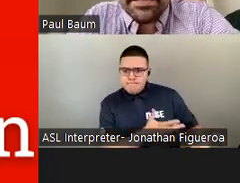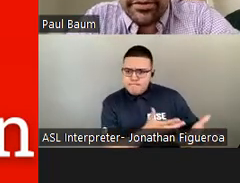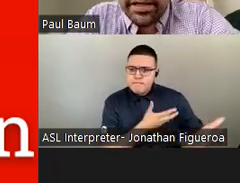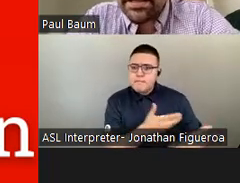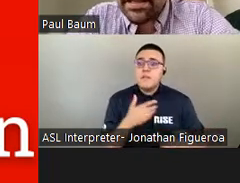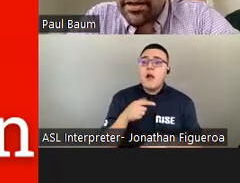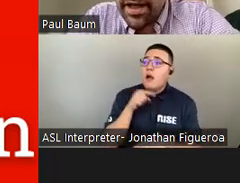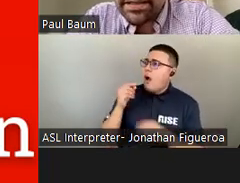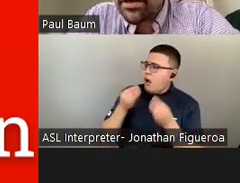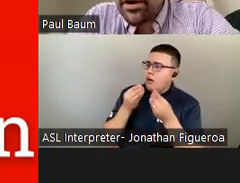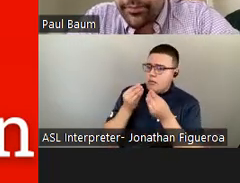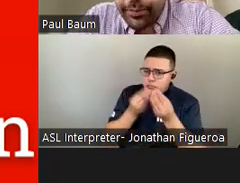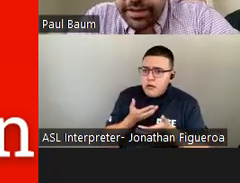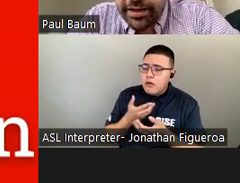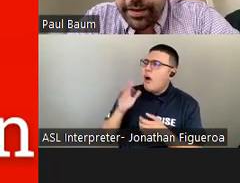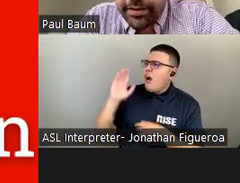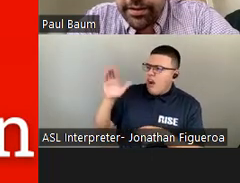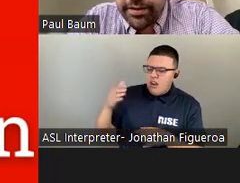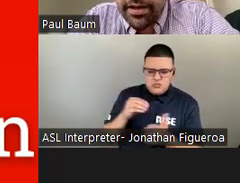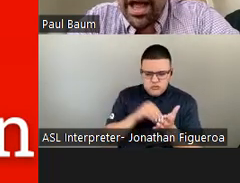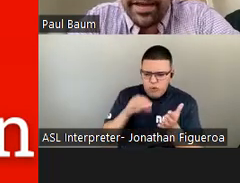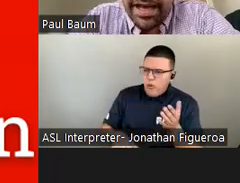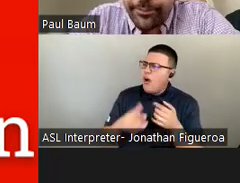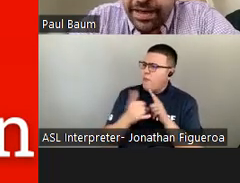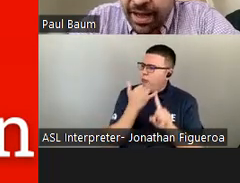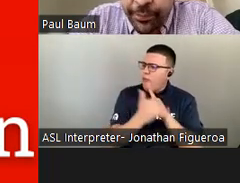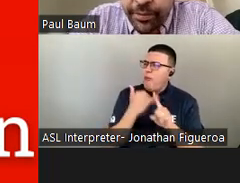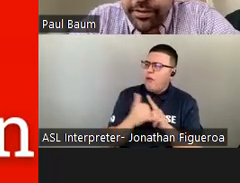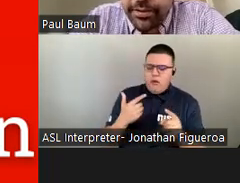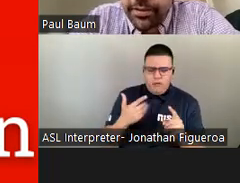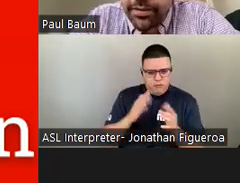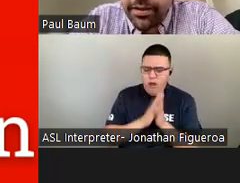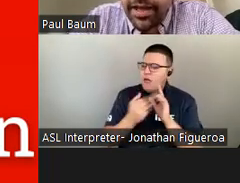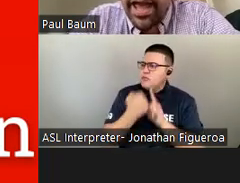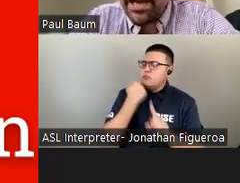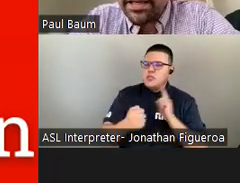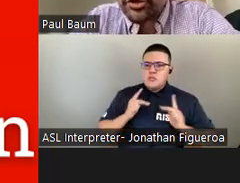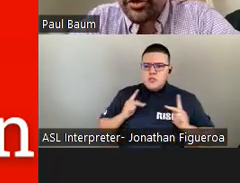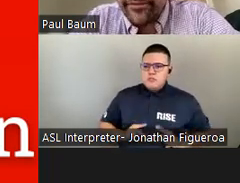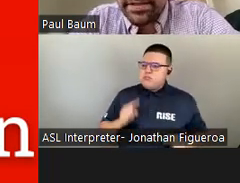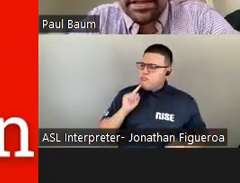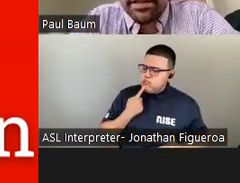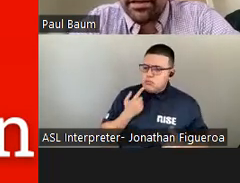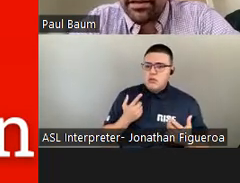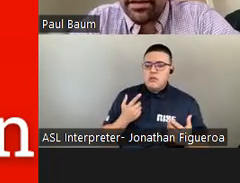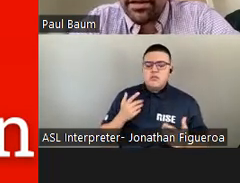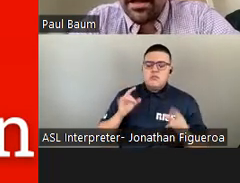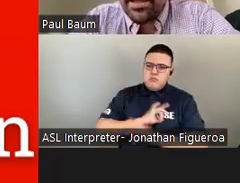The students in class are bullying me. I'm getting beat up. And it's a